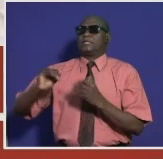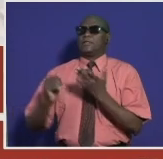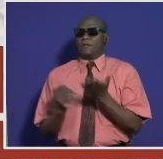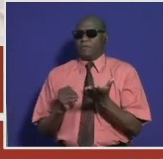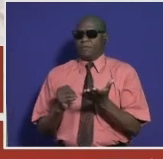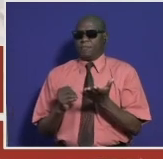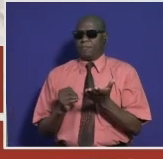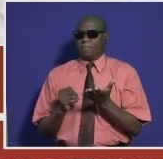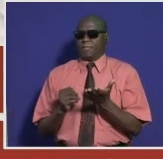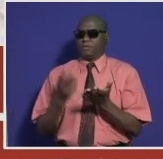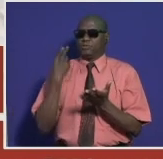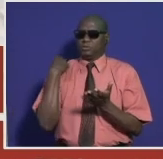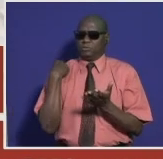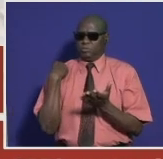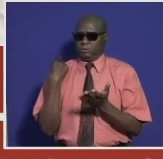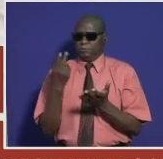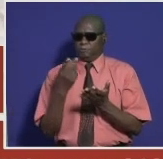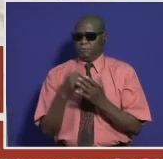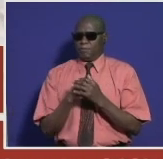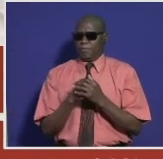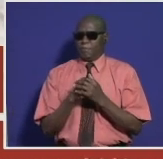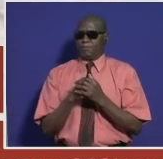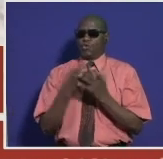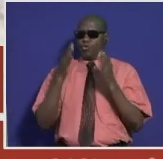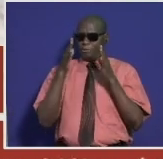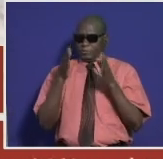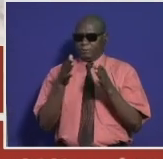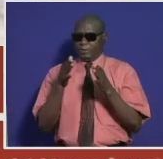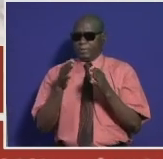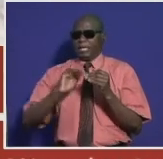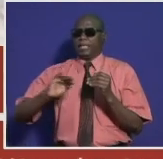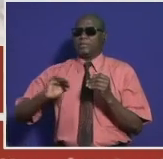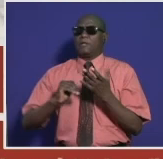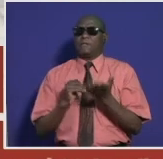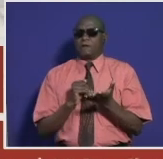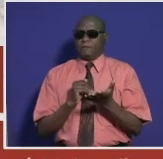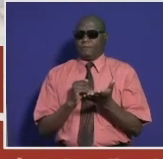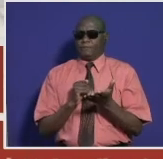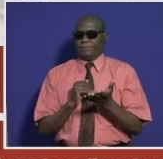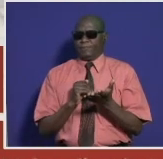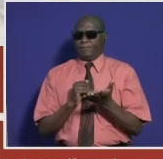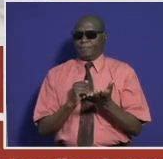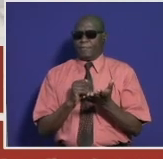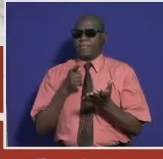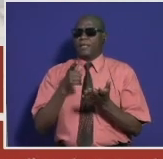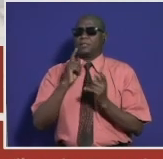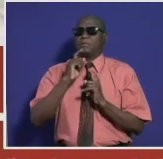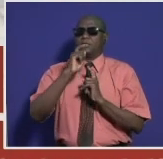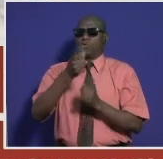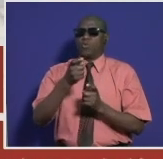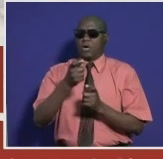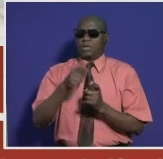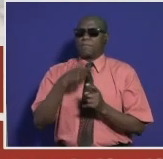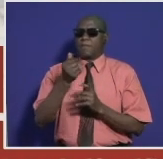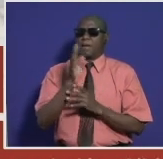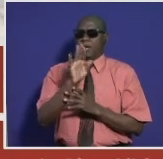extra piece of duty, extra piece of commitment. This should be rewarded back. And they